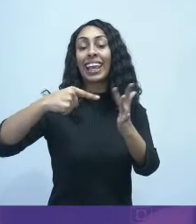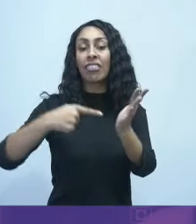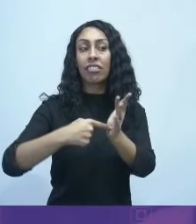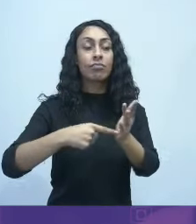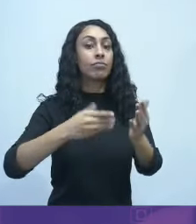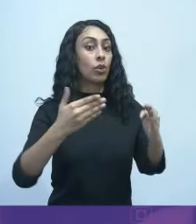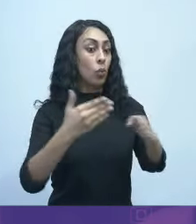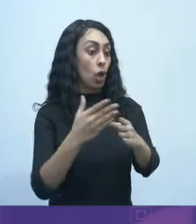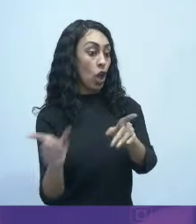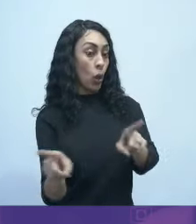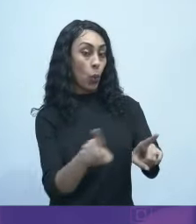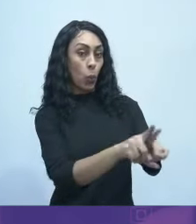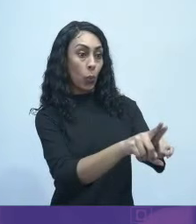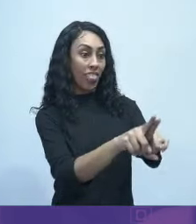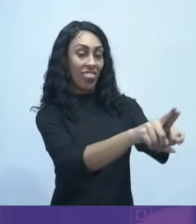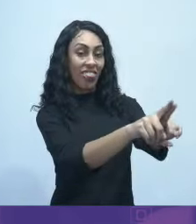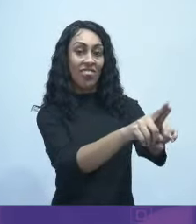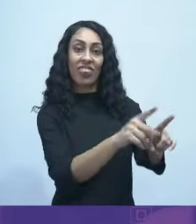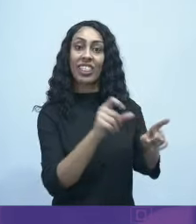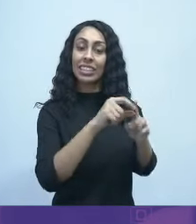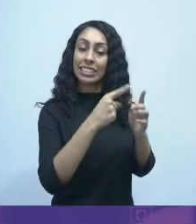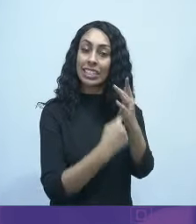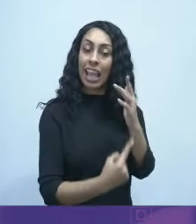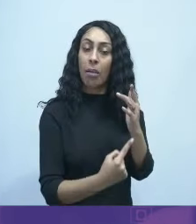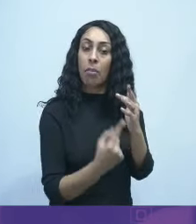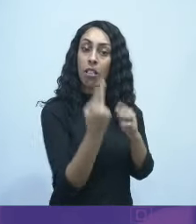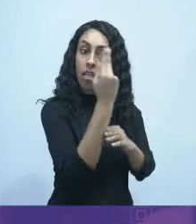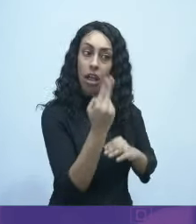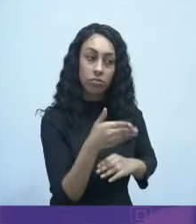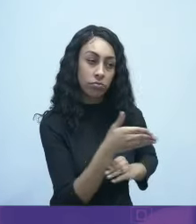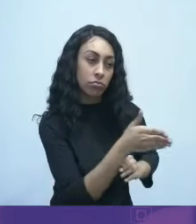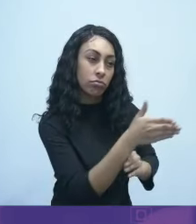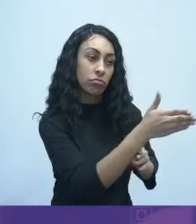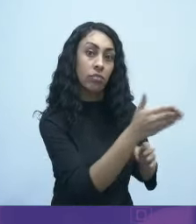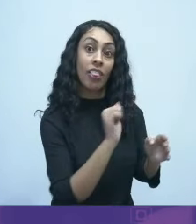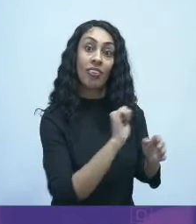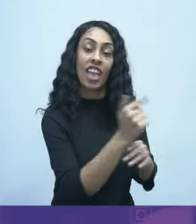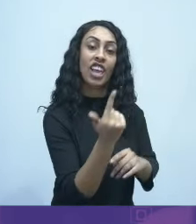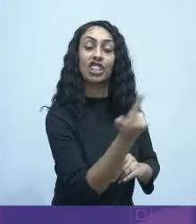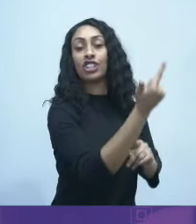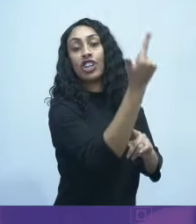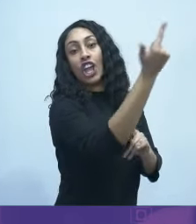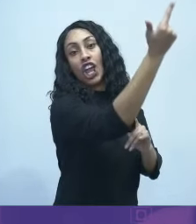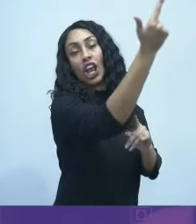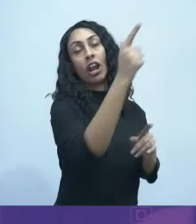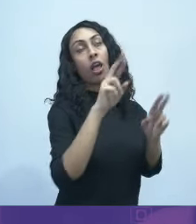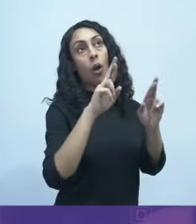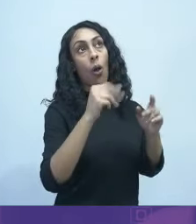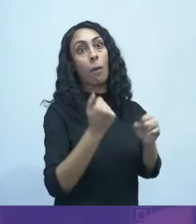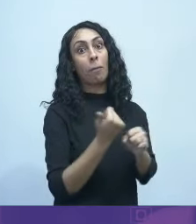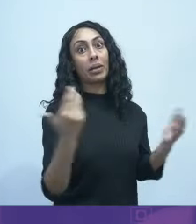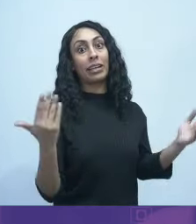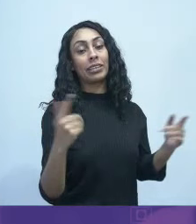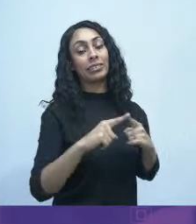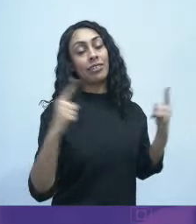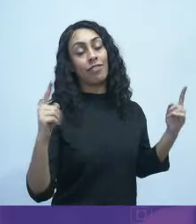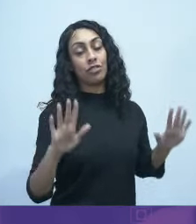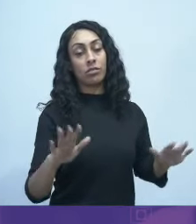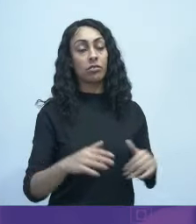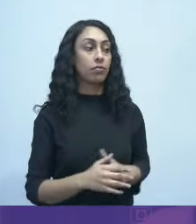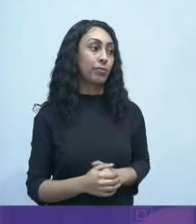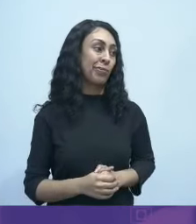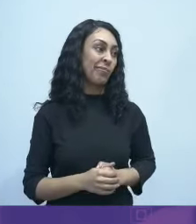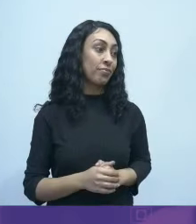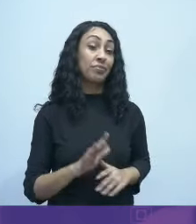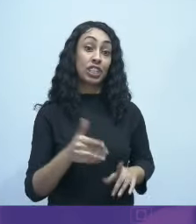disabled artists to navigate their way around access to work, and I hope that's going to make a fairly significant difference. And I'm hoping to be able to join you